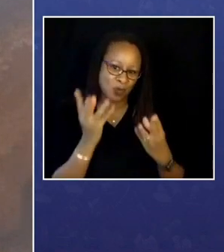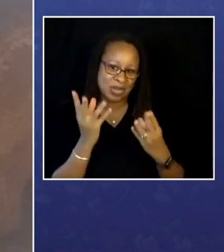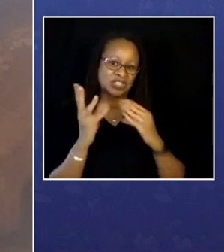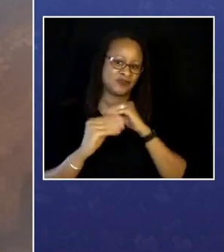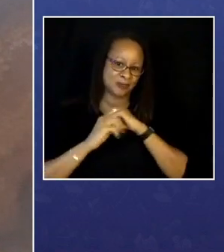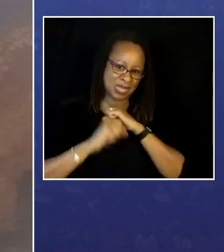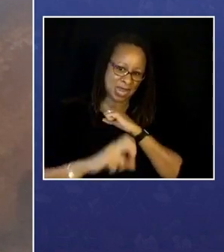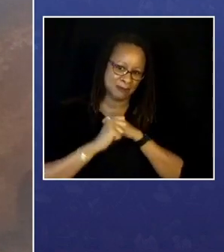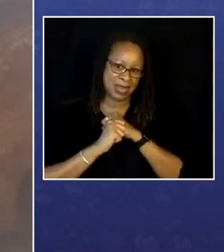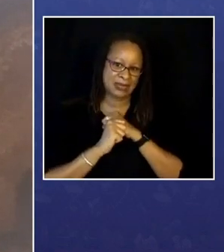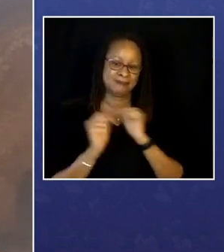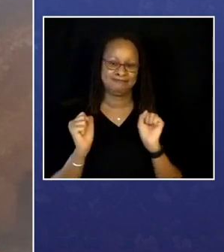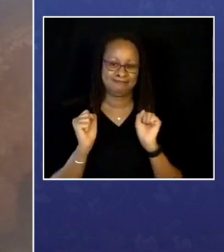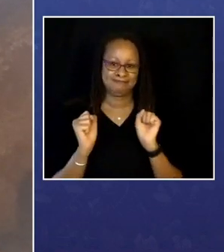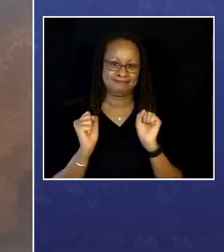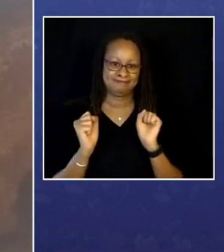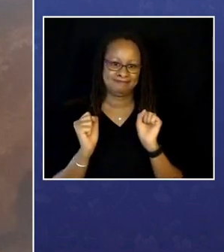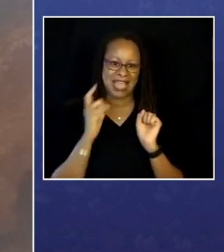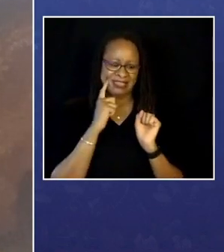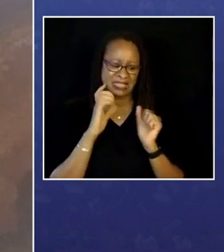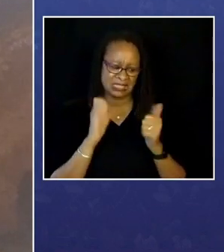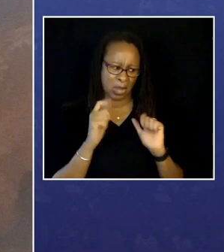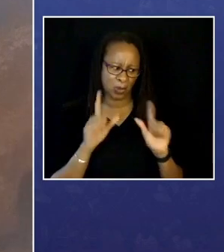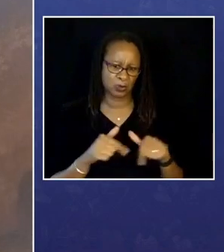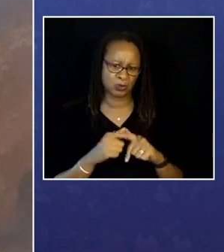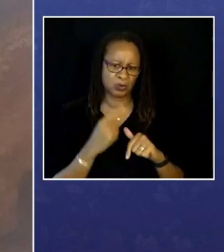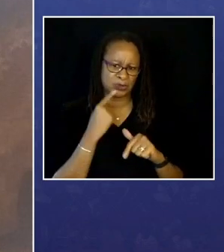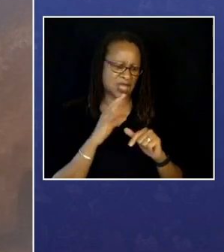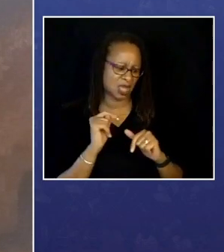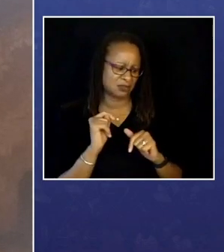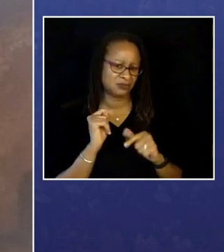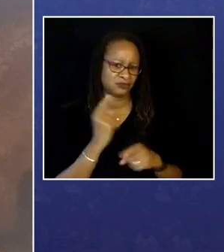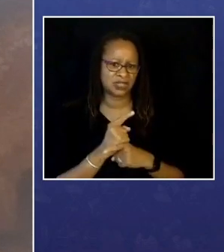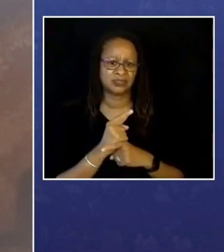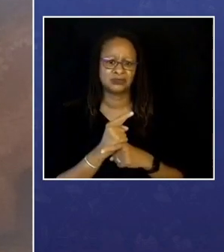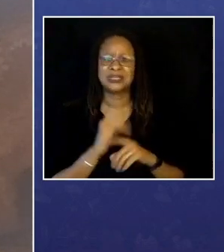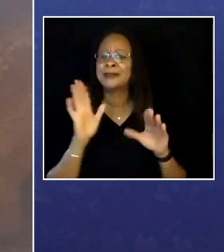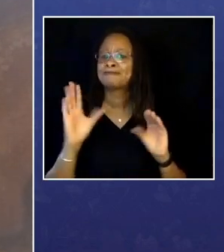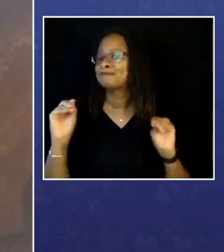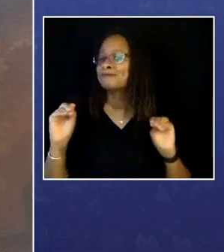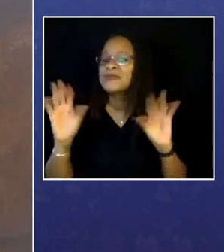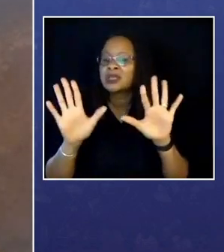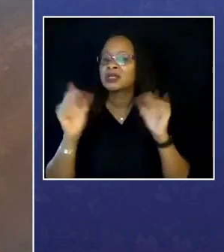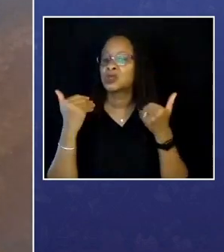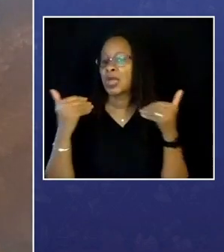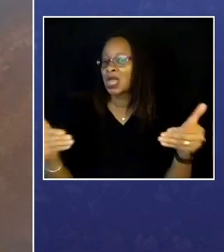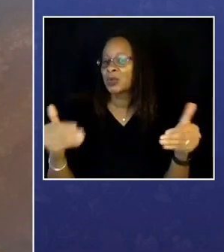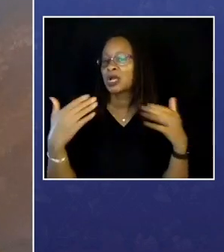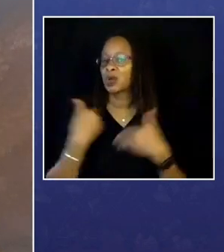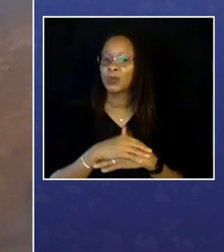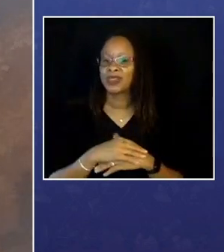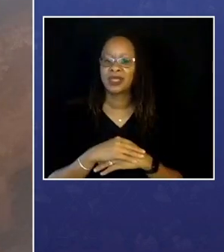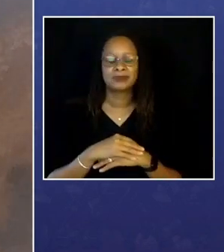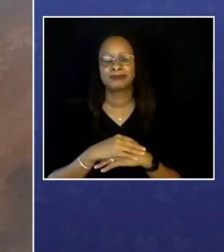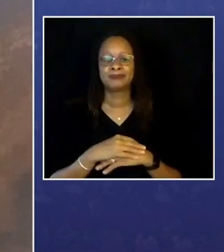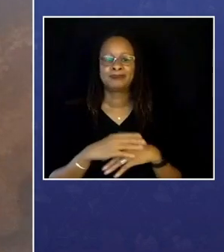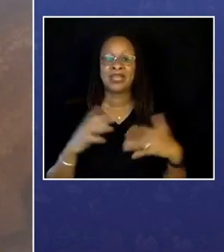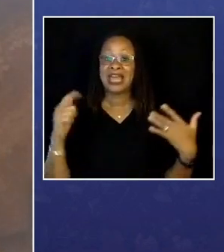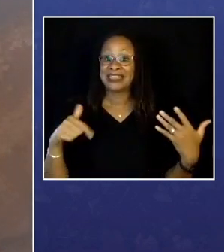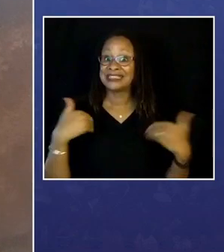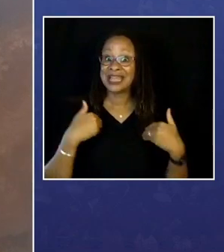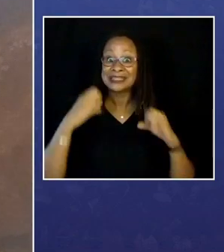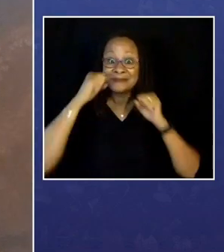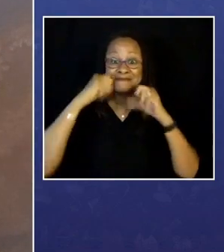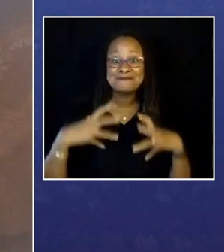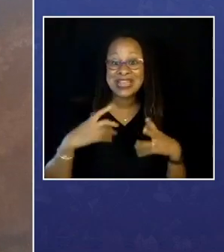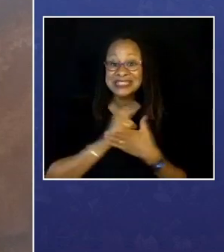campaign updates. I think that's how the saying goes. You know what? We're just going to roll with it. This